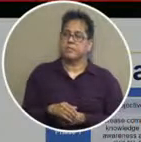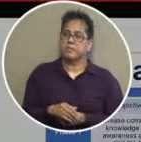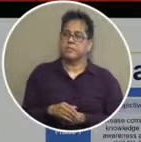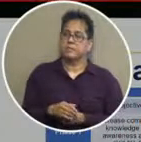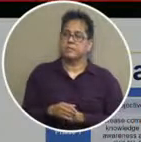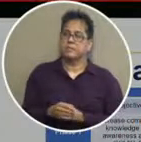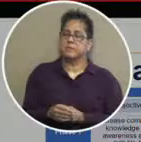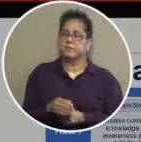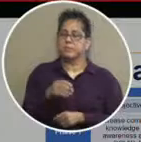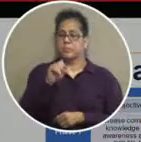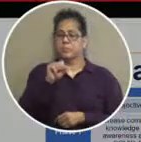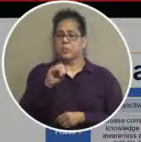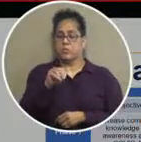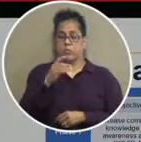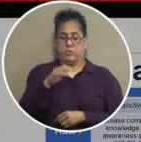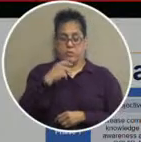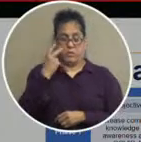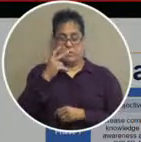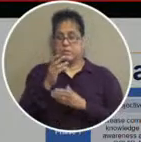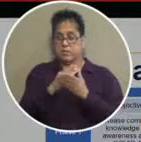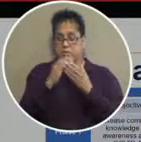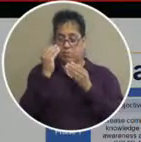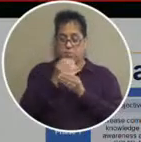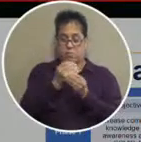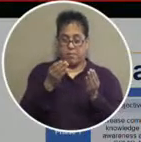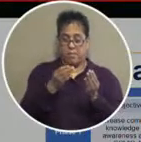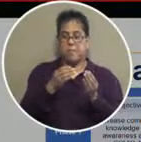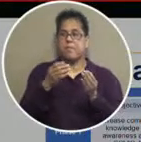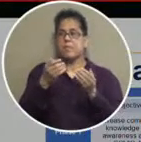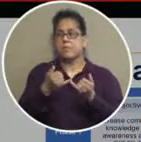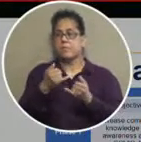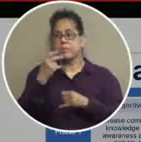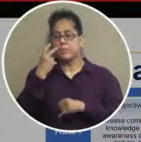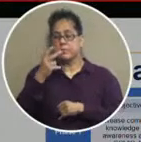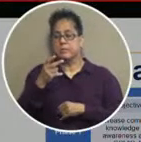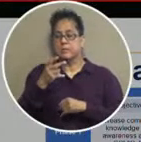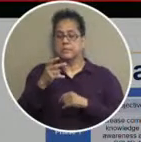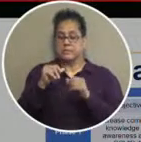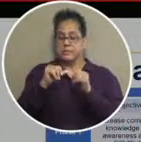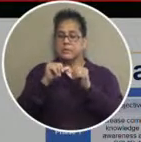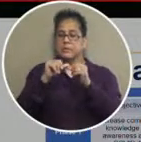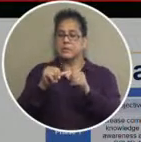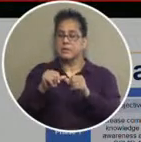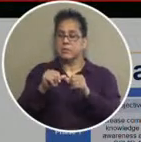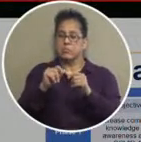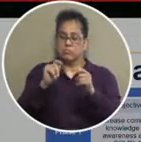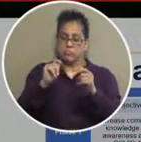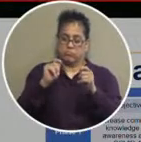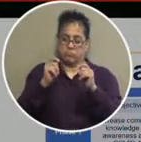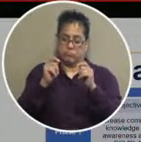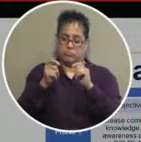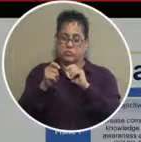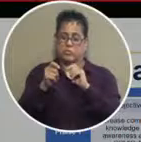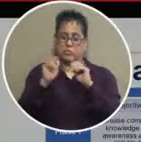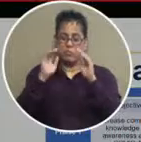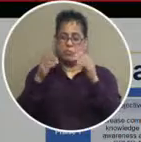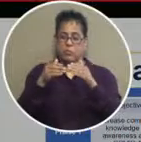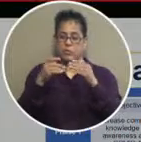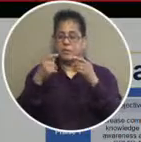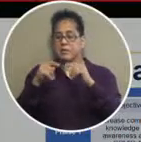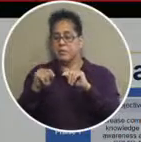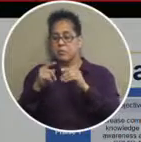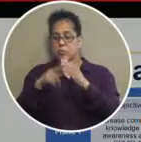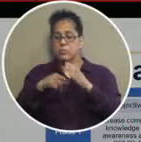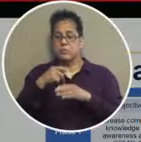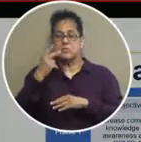And so you've seen some of this information before, and as you can see, we're continuing to shift our focus and efforts based on what